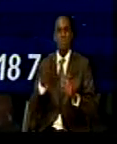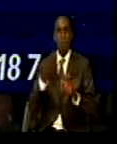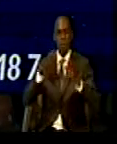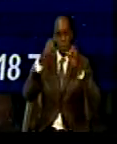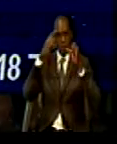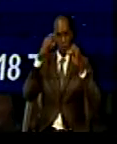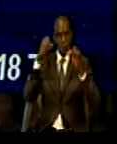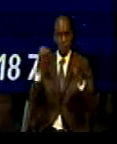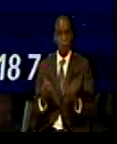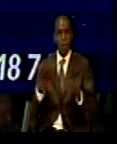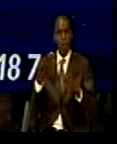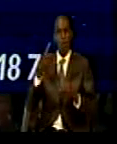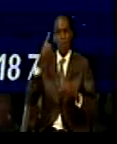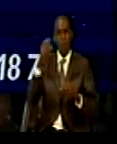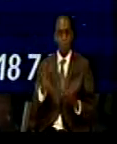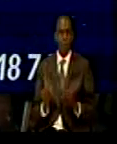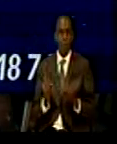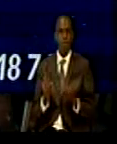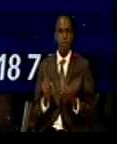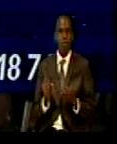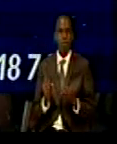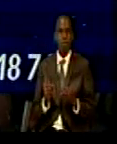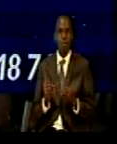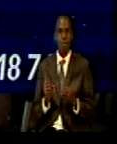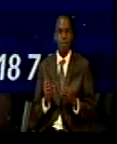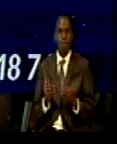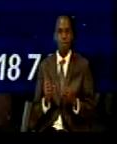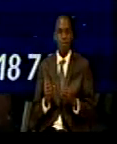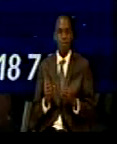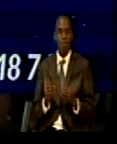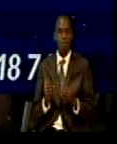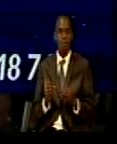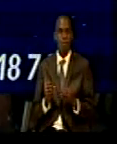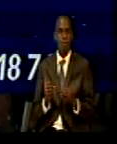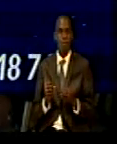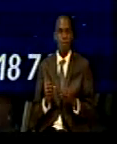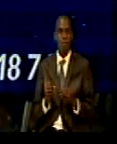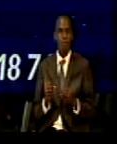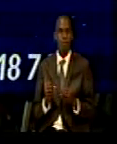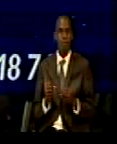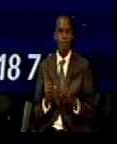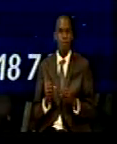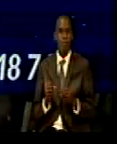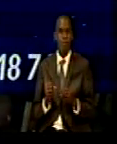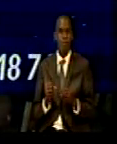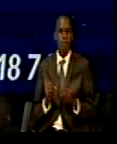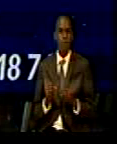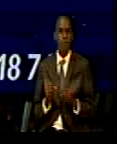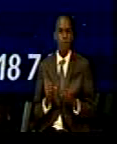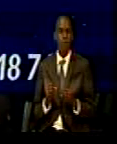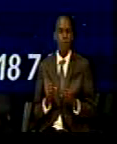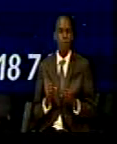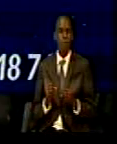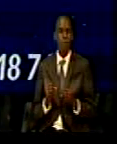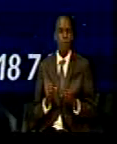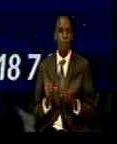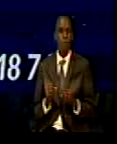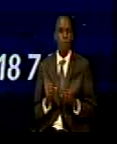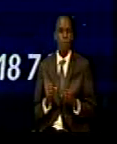against HIV and AIDS. We have this coming from Born Greats Nwogu